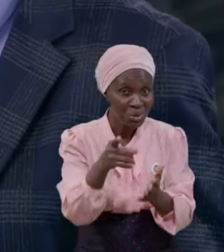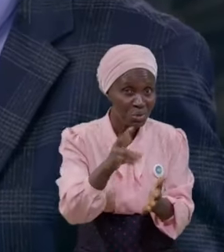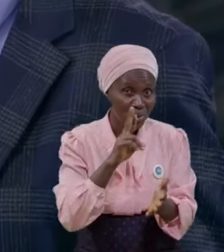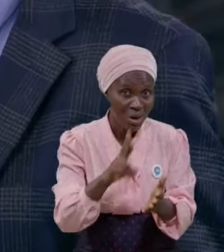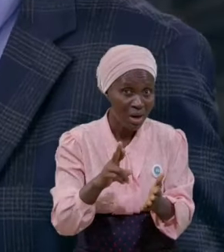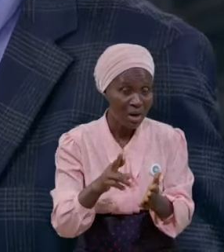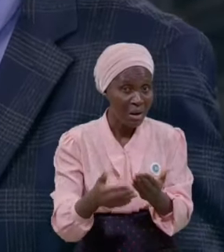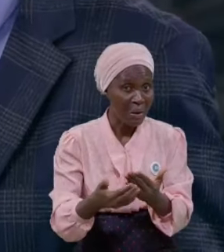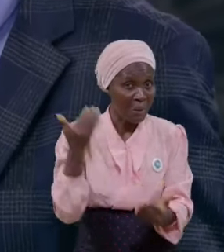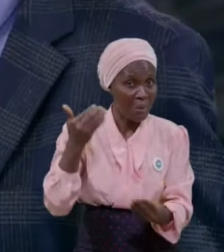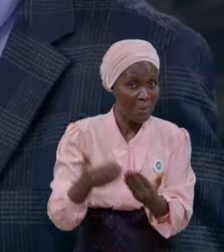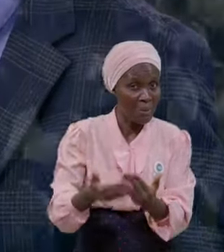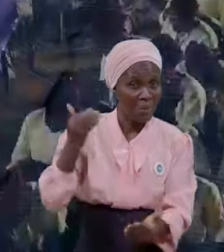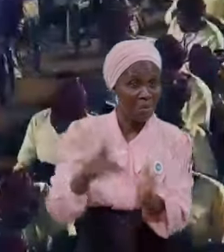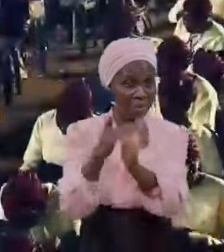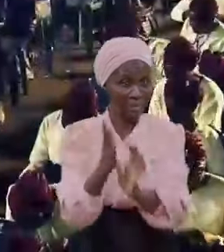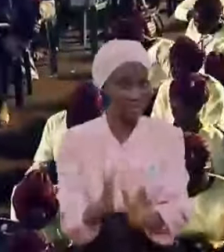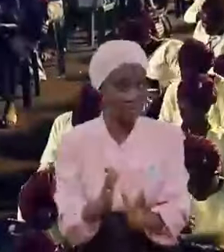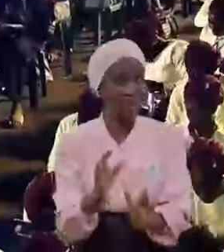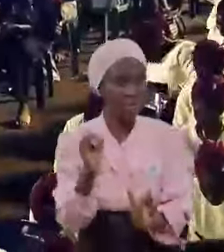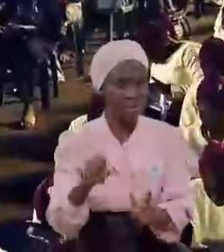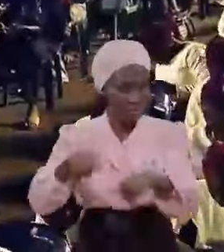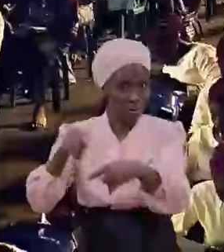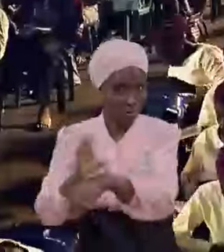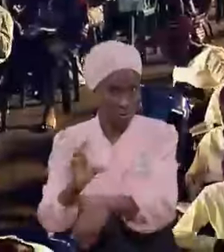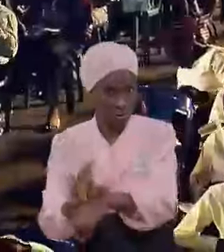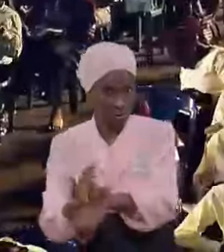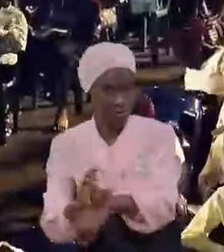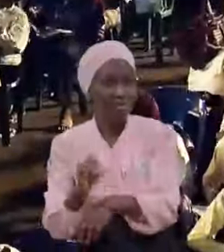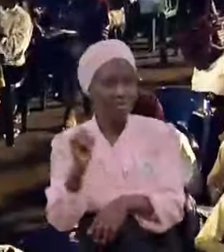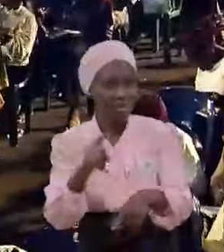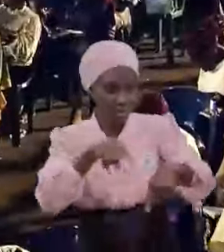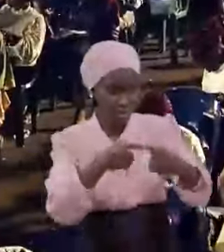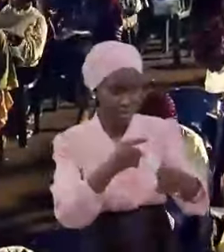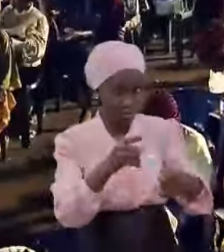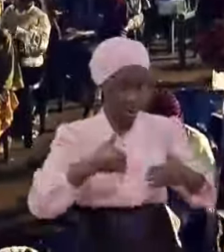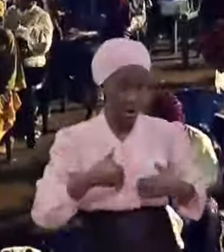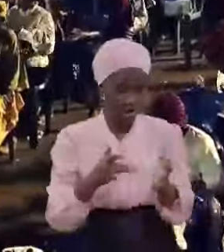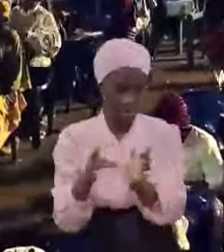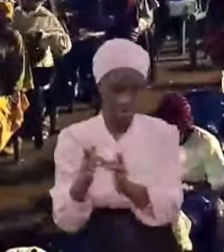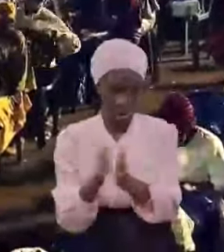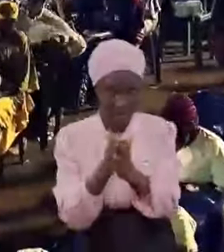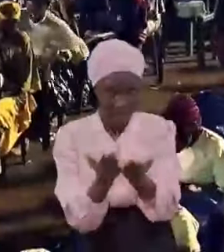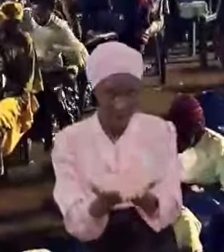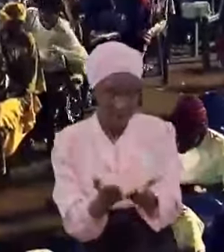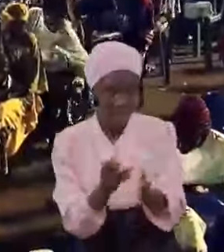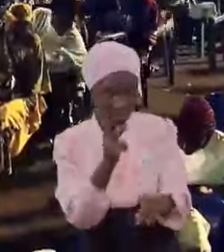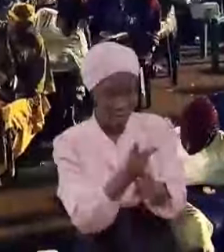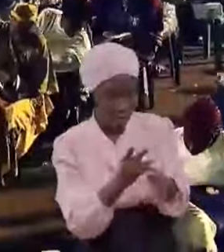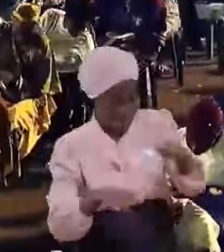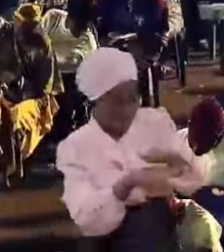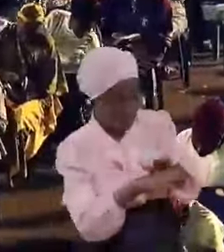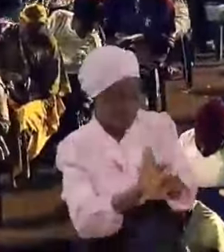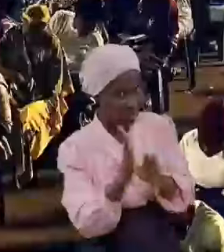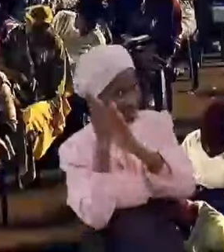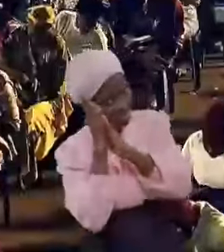the Bible under your pillow, your bath, what they call holy water, you have anointed oil, and you